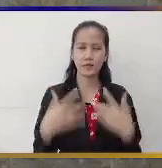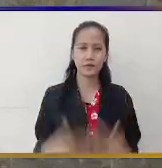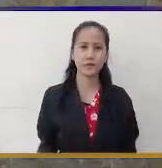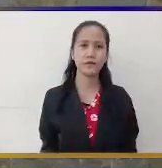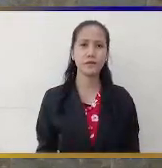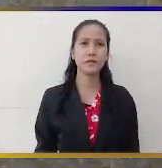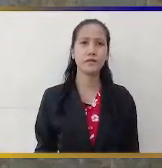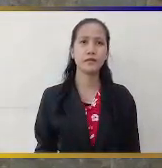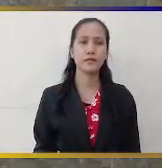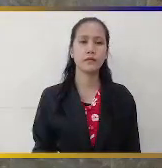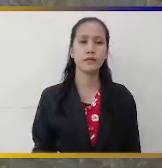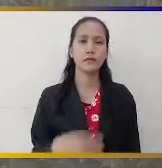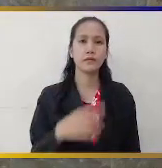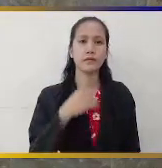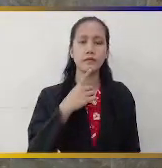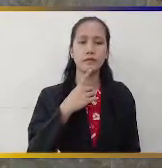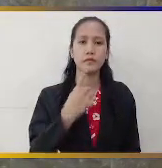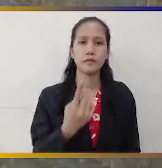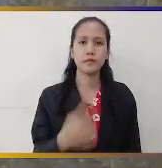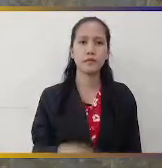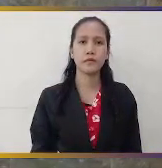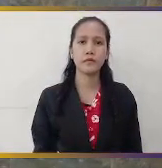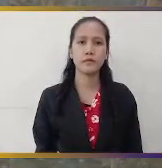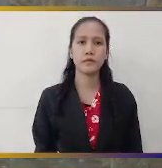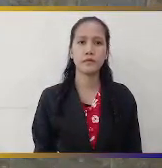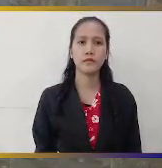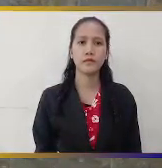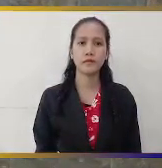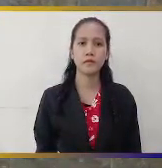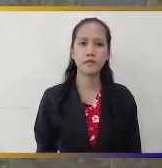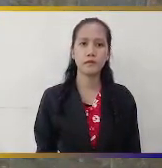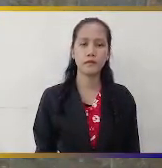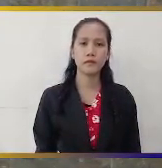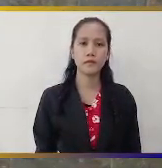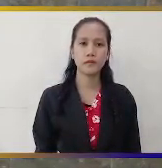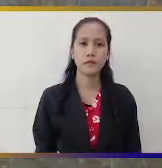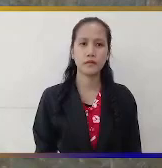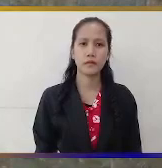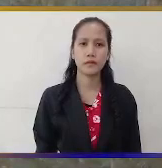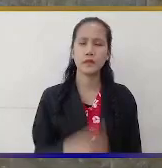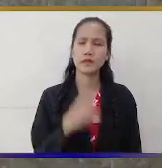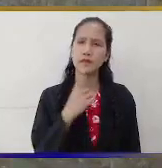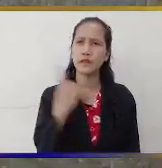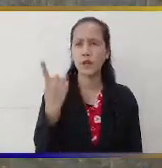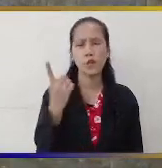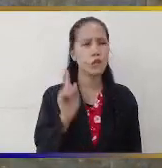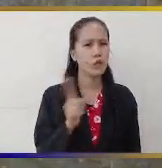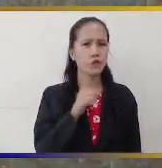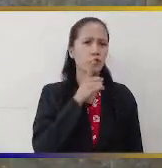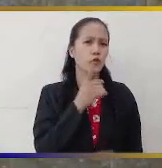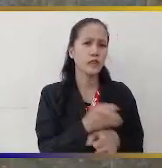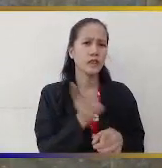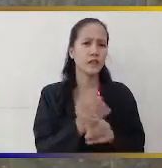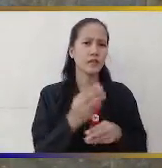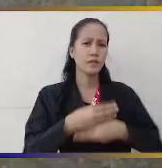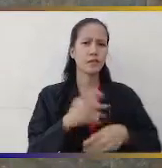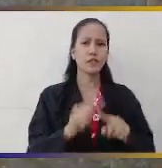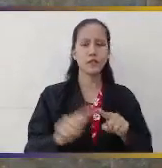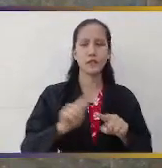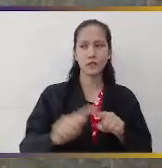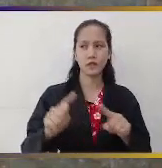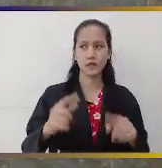ministry, it affected me. But what really made a difference in my life? Look, I'm old and you're